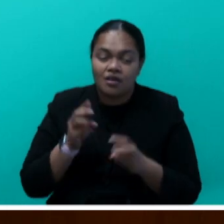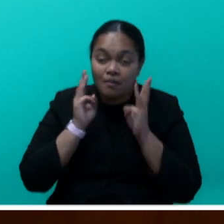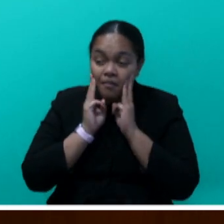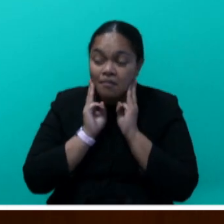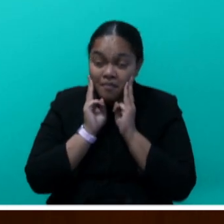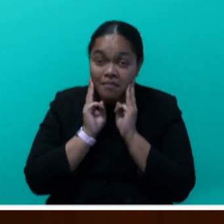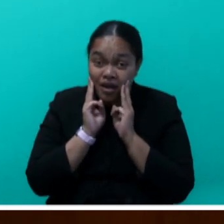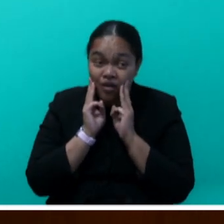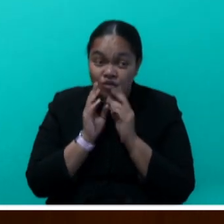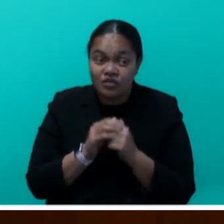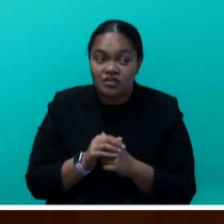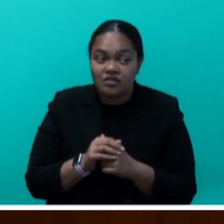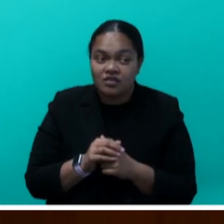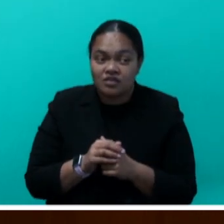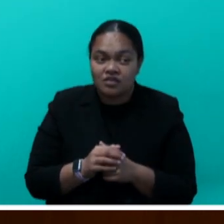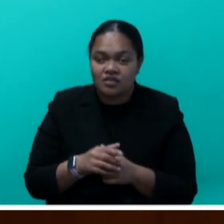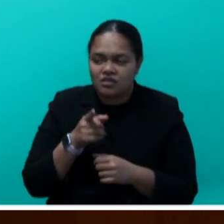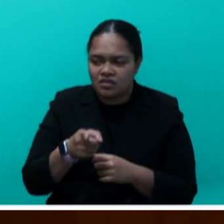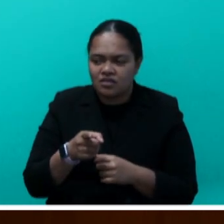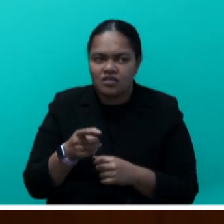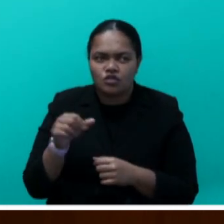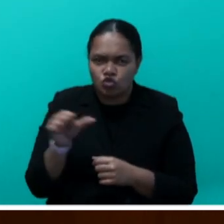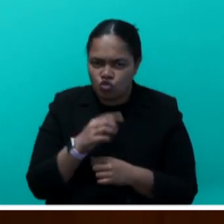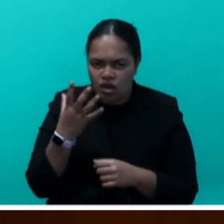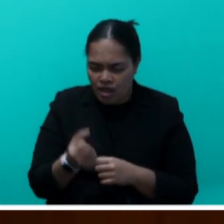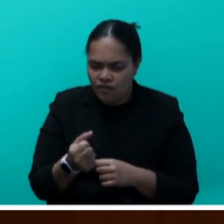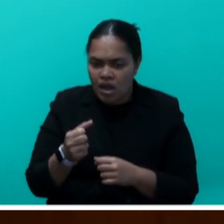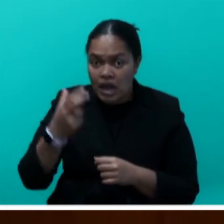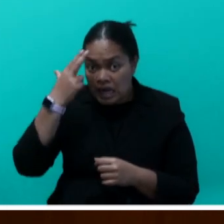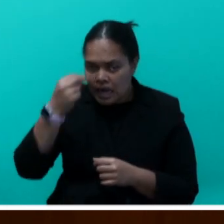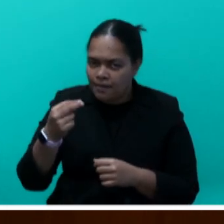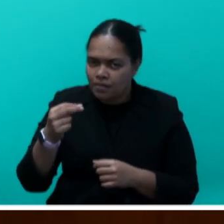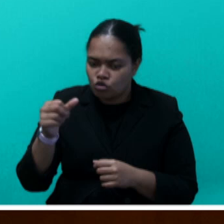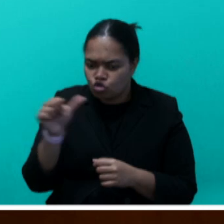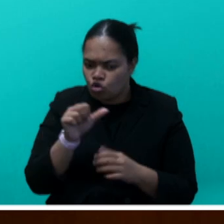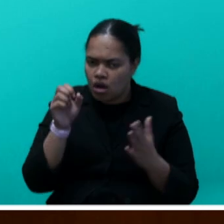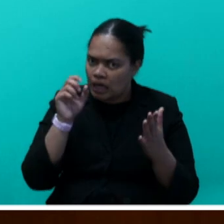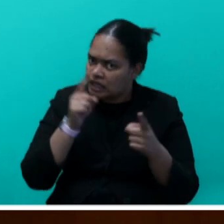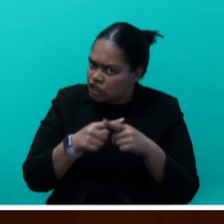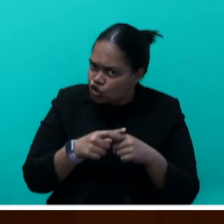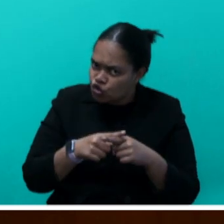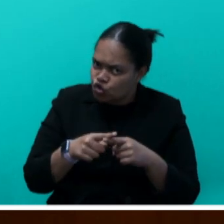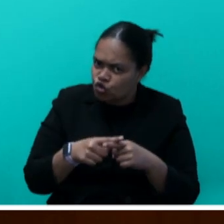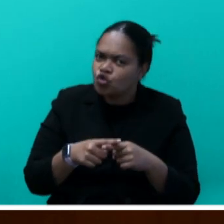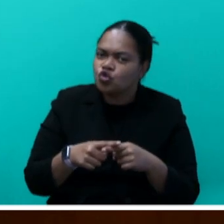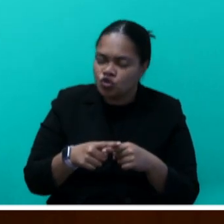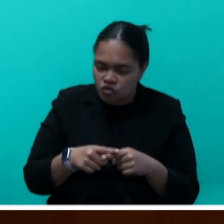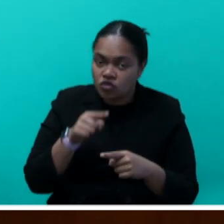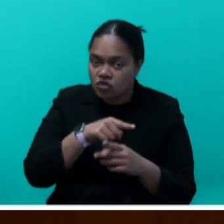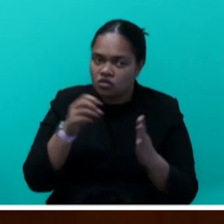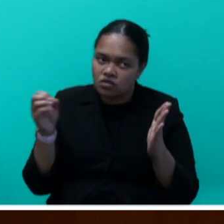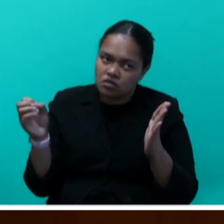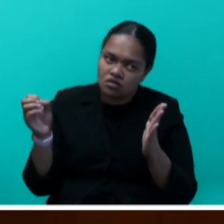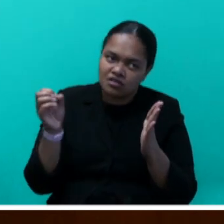battalion. But he had to have a European name, or an English name. So by deed poll, he added